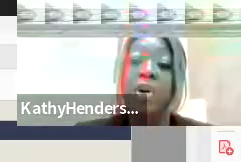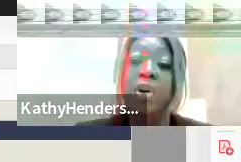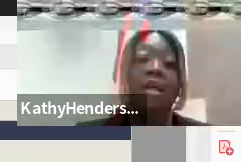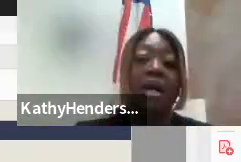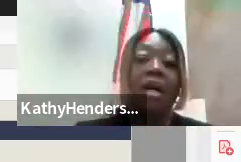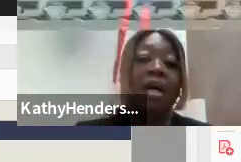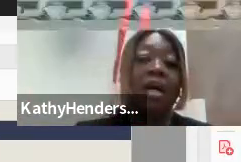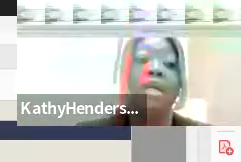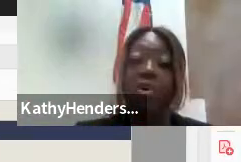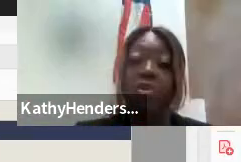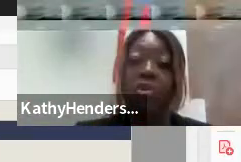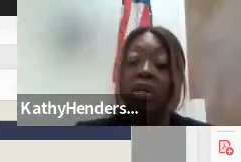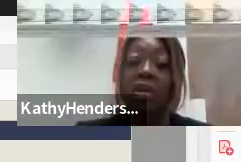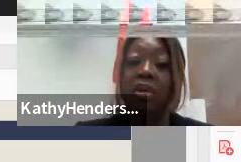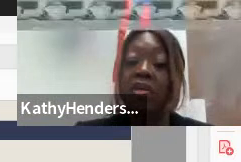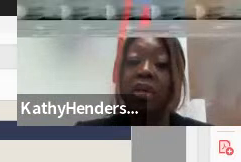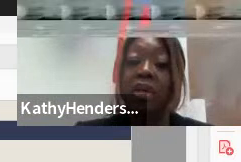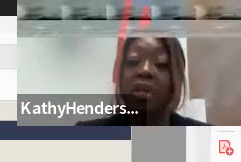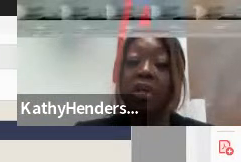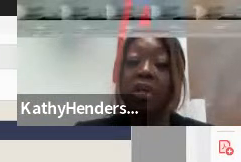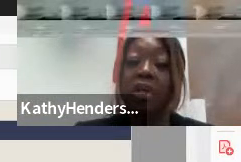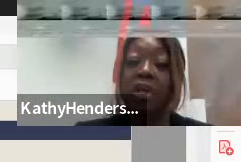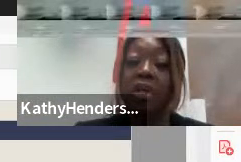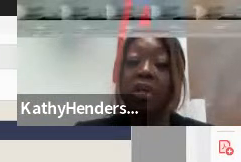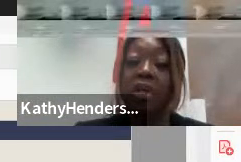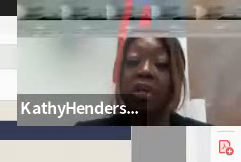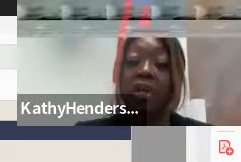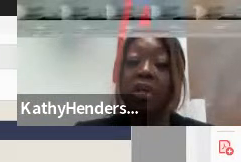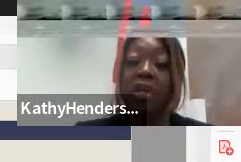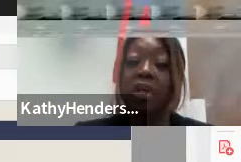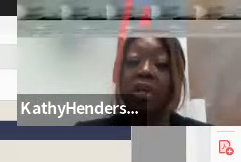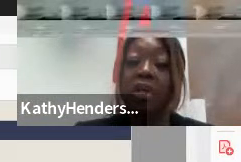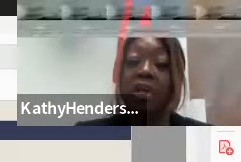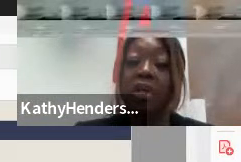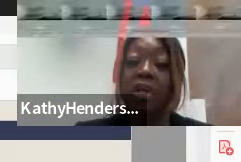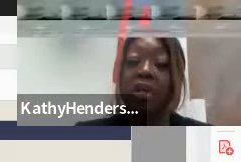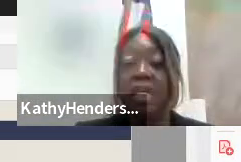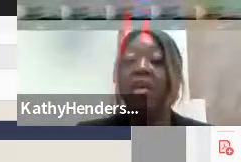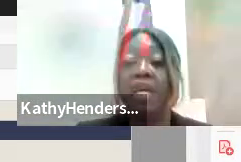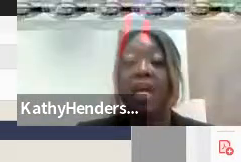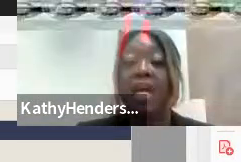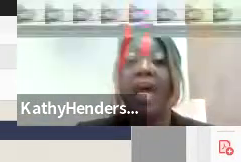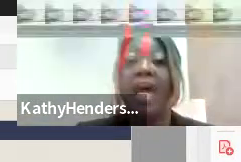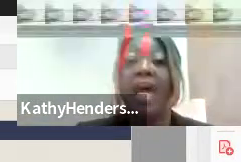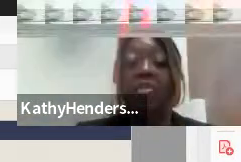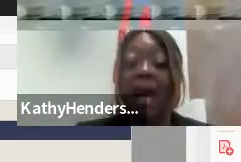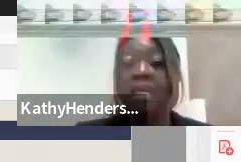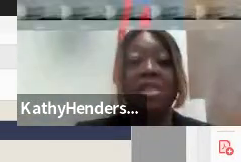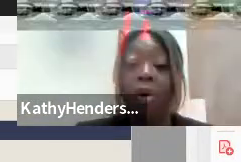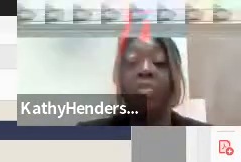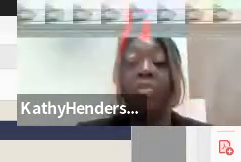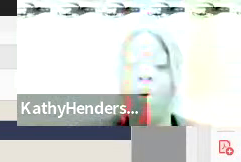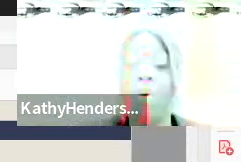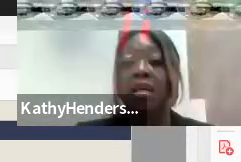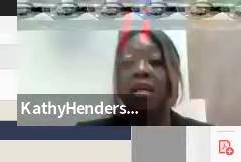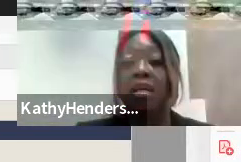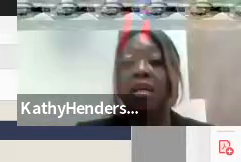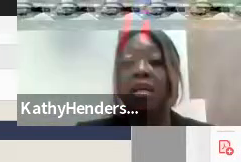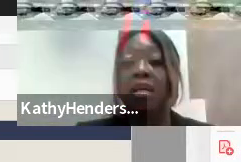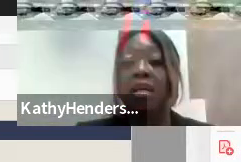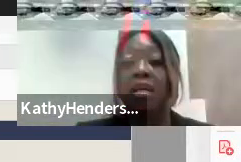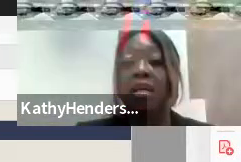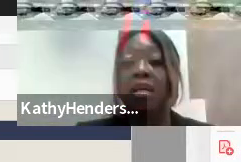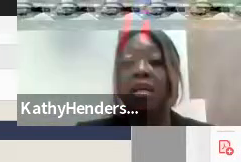proposing additional work that is going to make the property outsized and